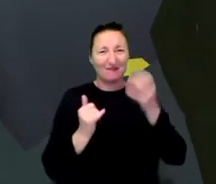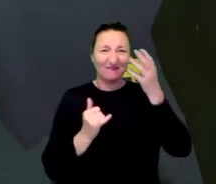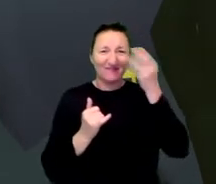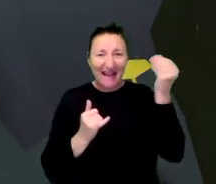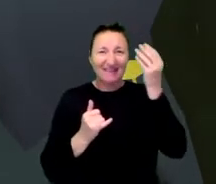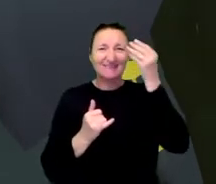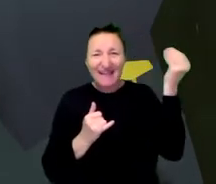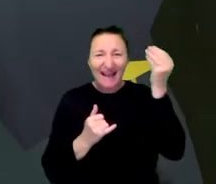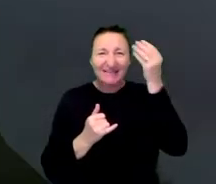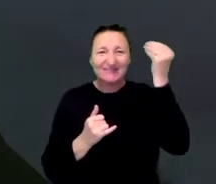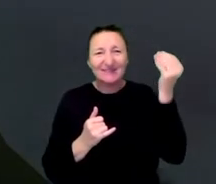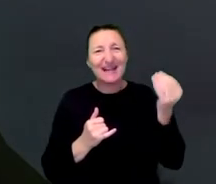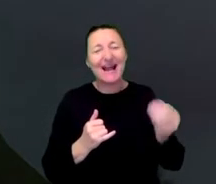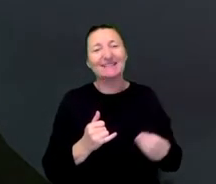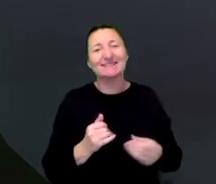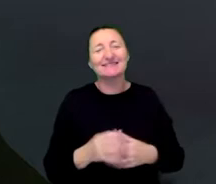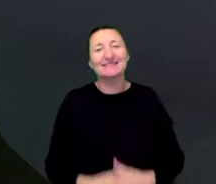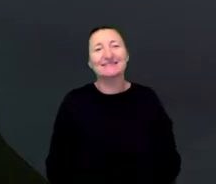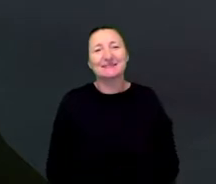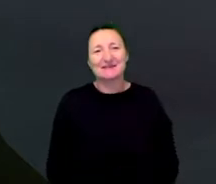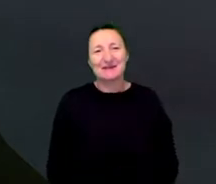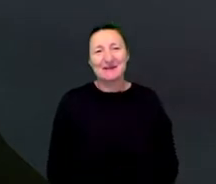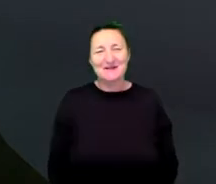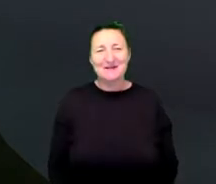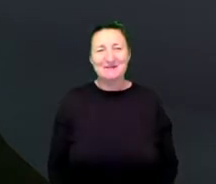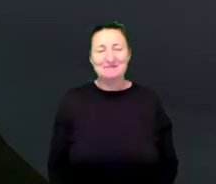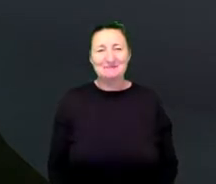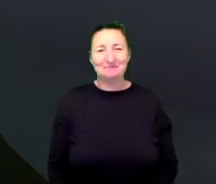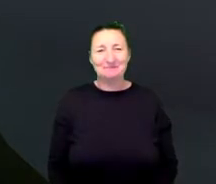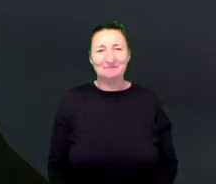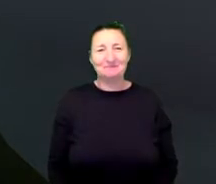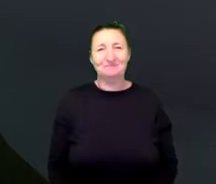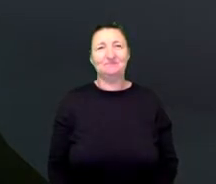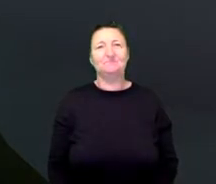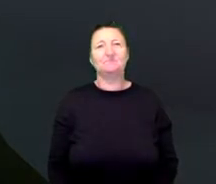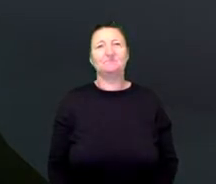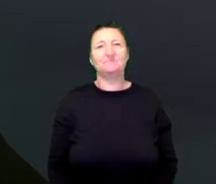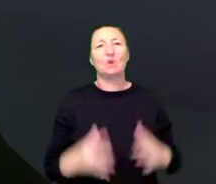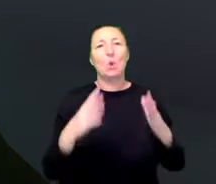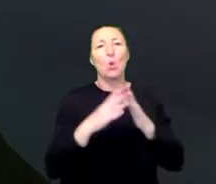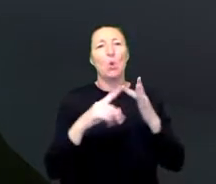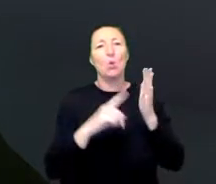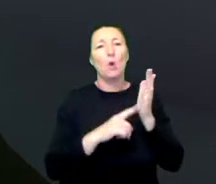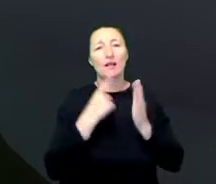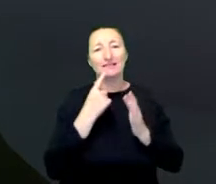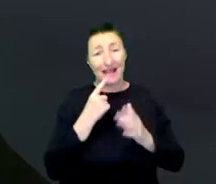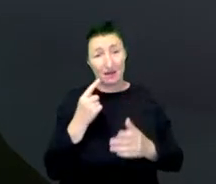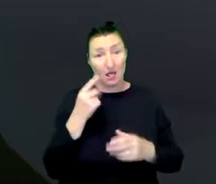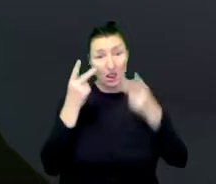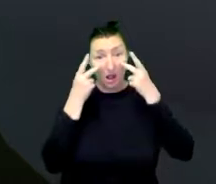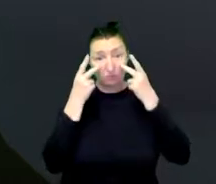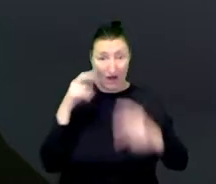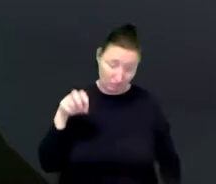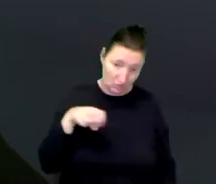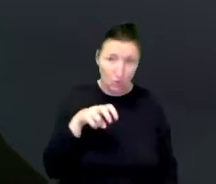I always say that. Yeah. All right, I'll talk about the thread crumb. As the librarian moves through the labyrinth, they fertilize its